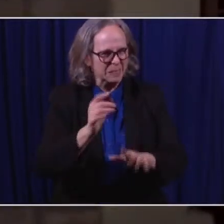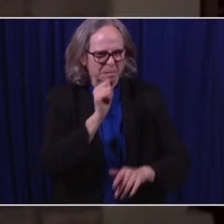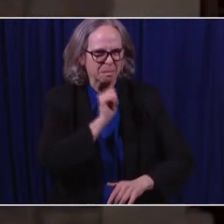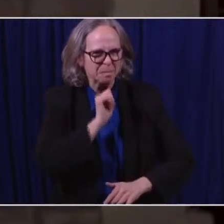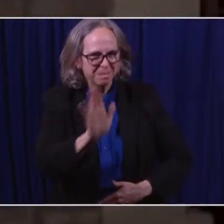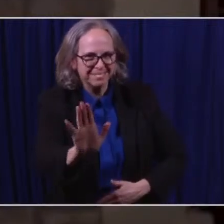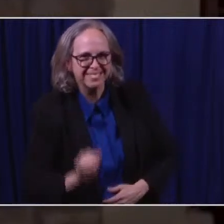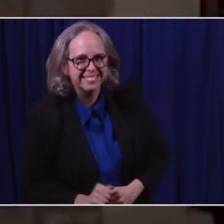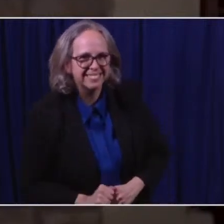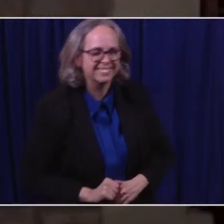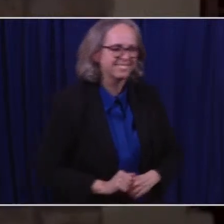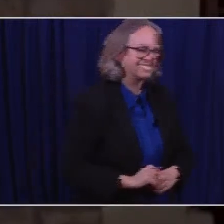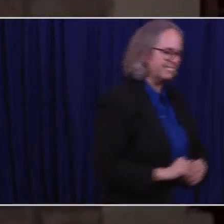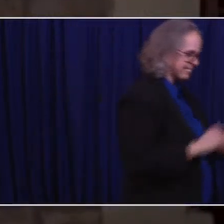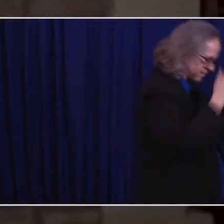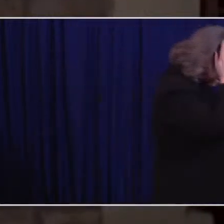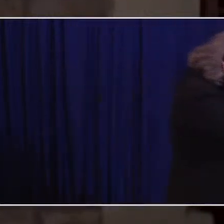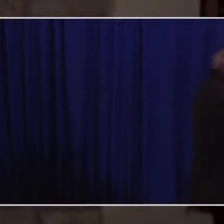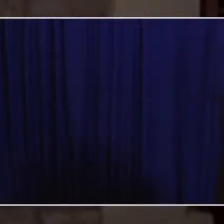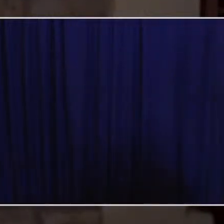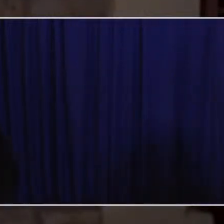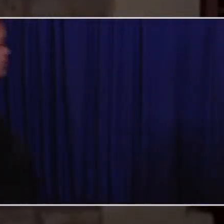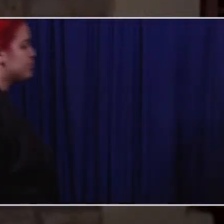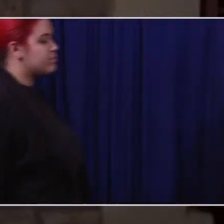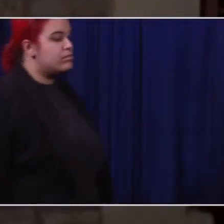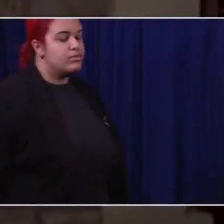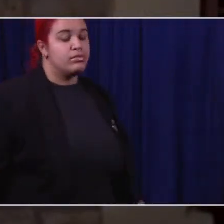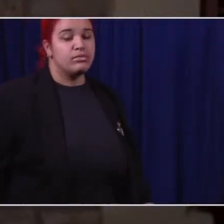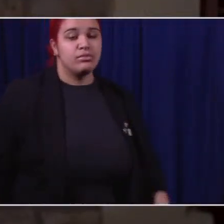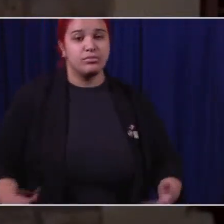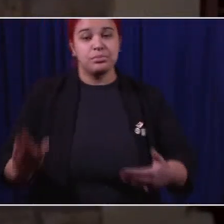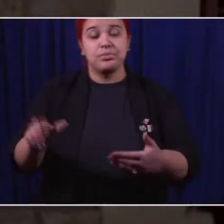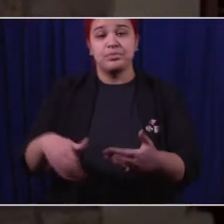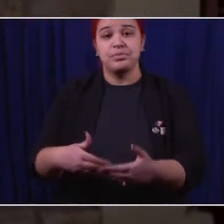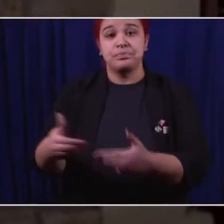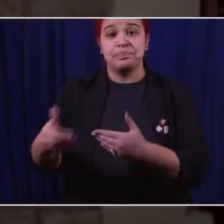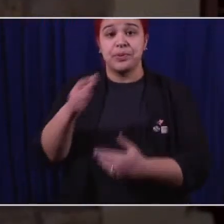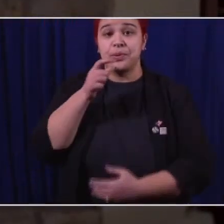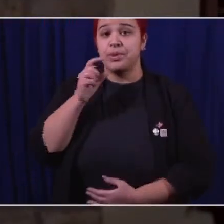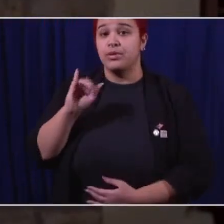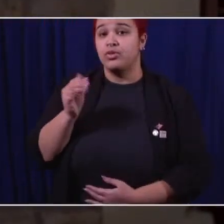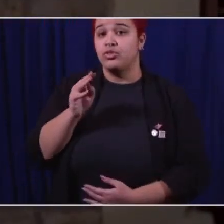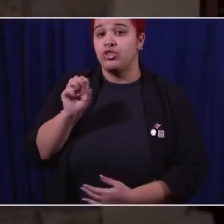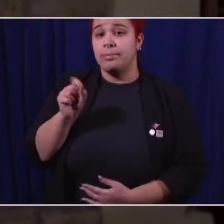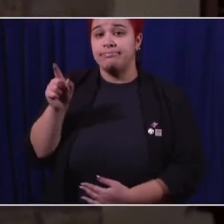Next question is from James Pilcher at WKRC in Cincinnati.